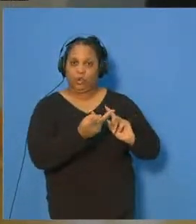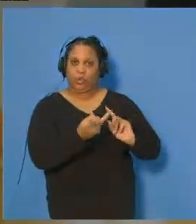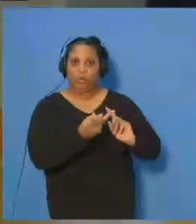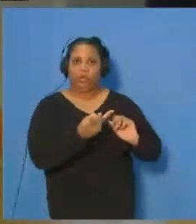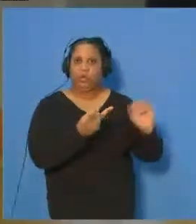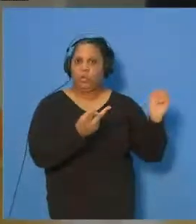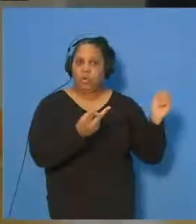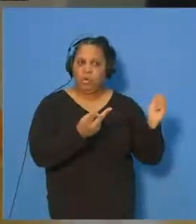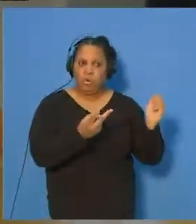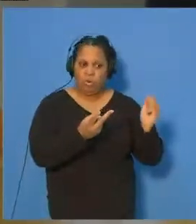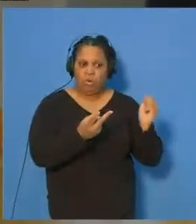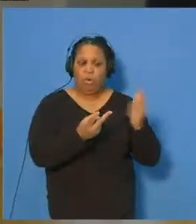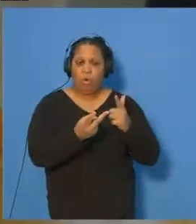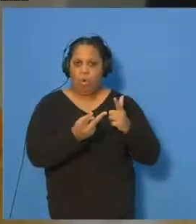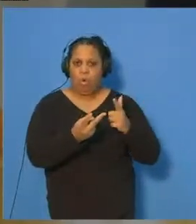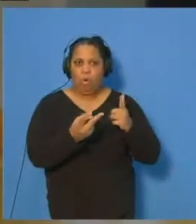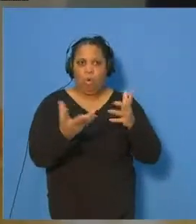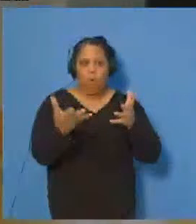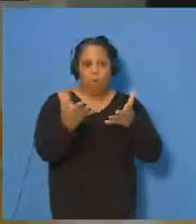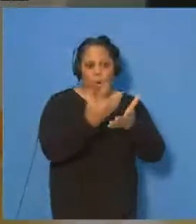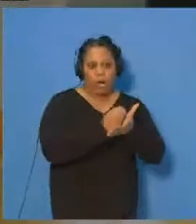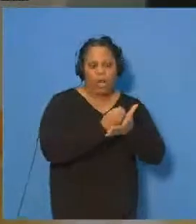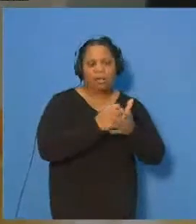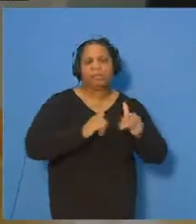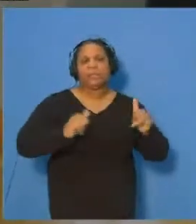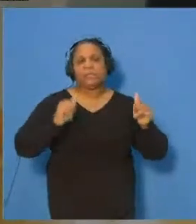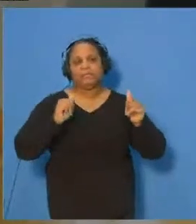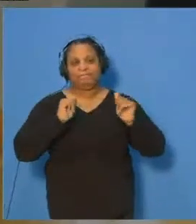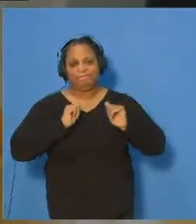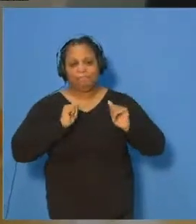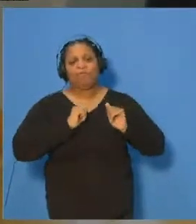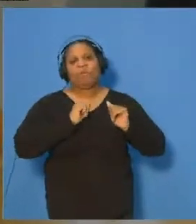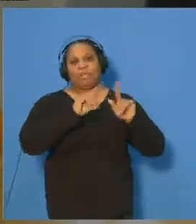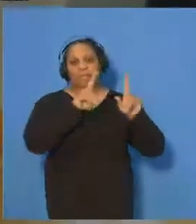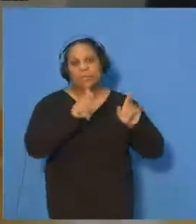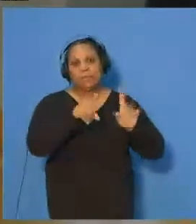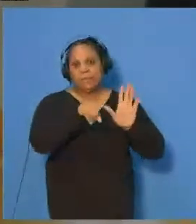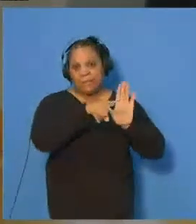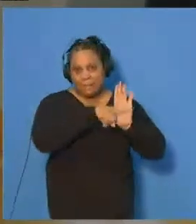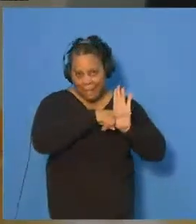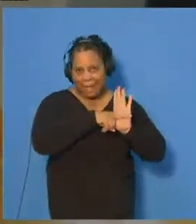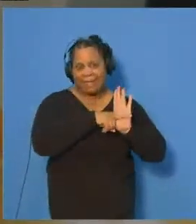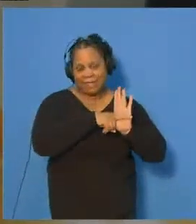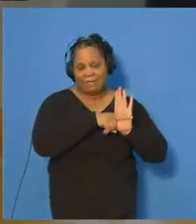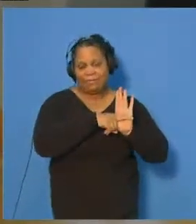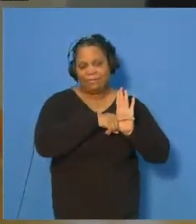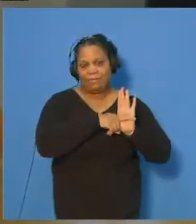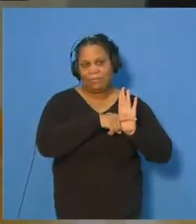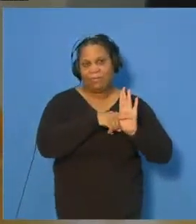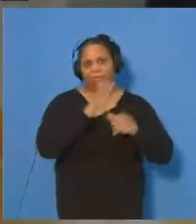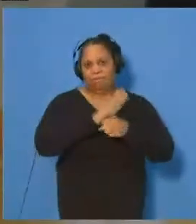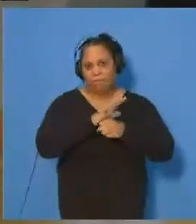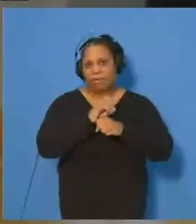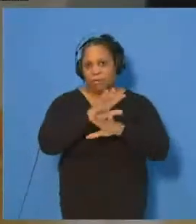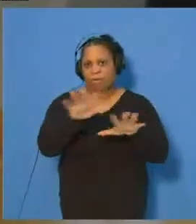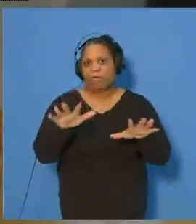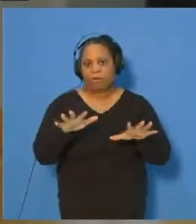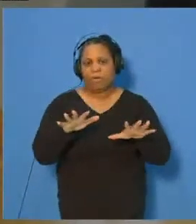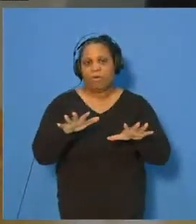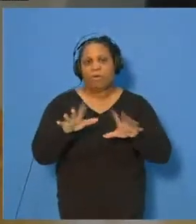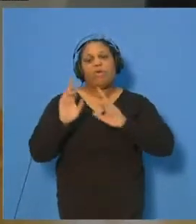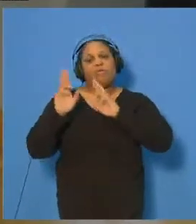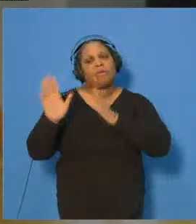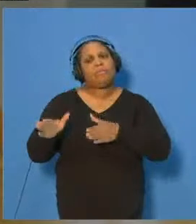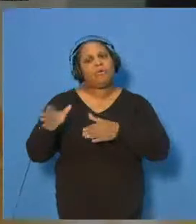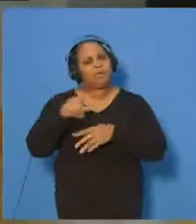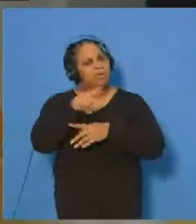all of the residents in both of them collectively have tested negative for COVID-19. But were they tested because there